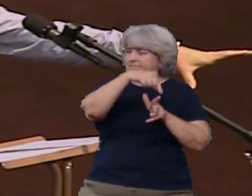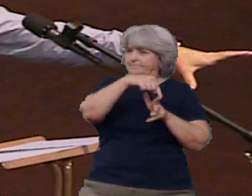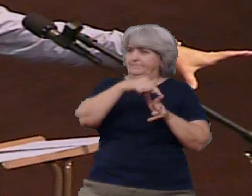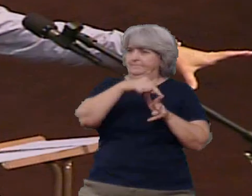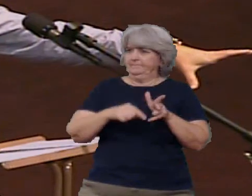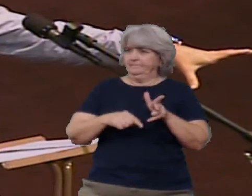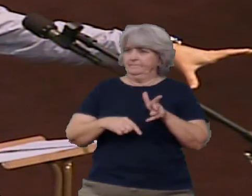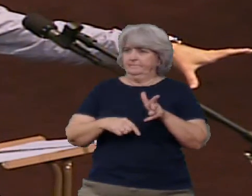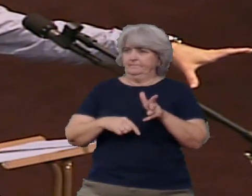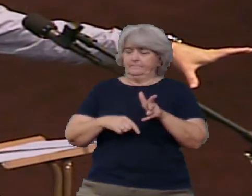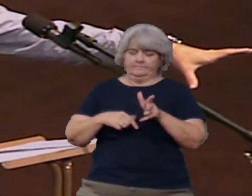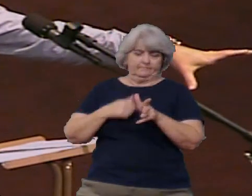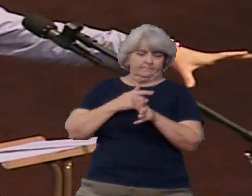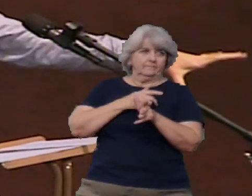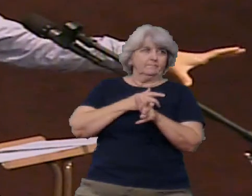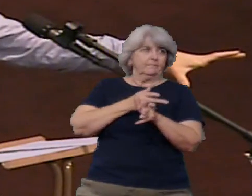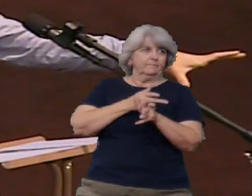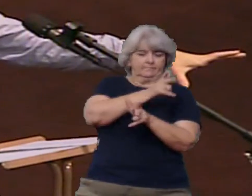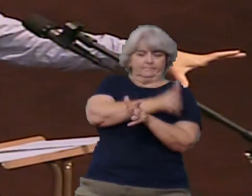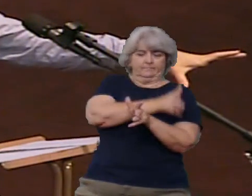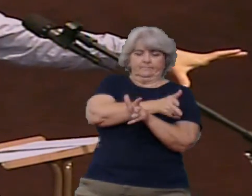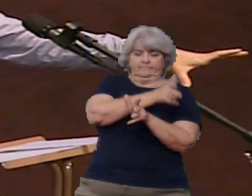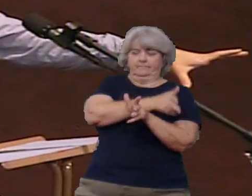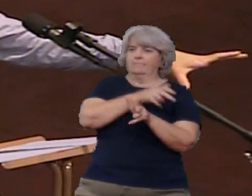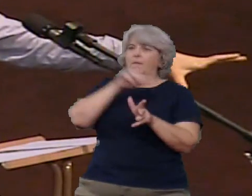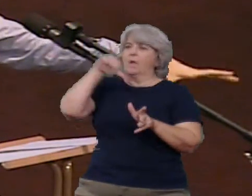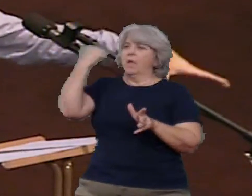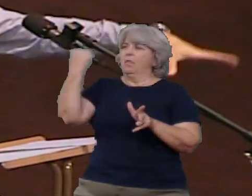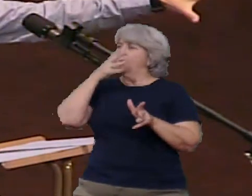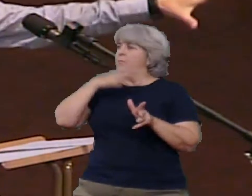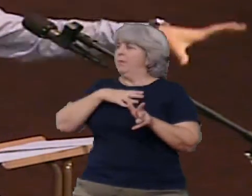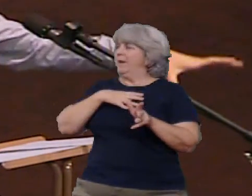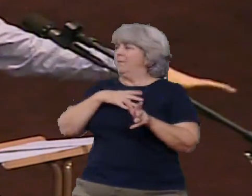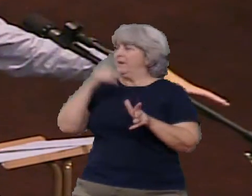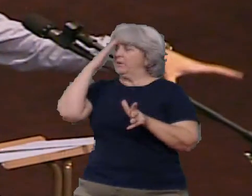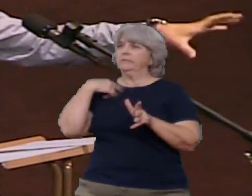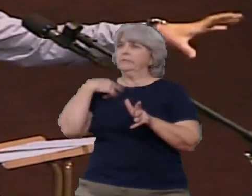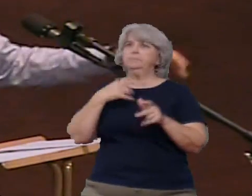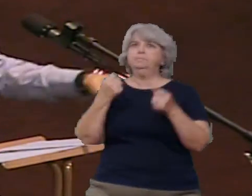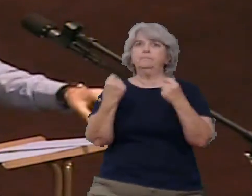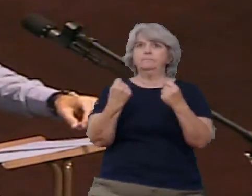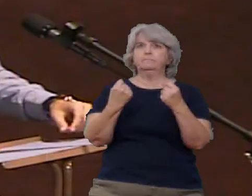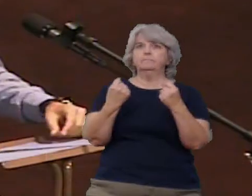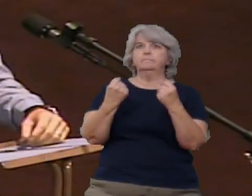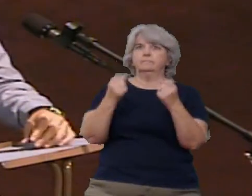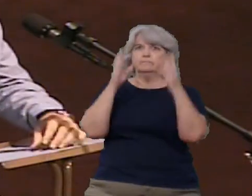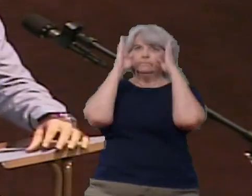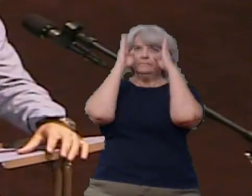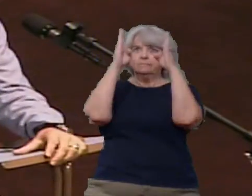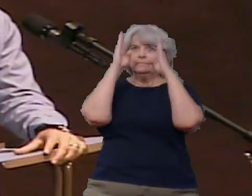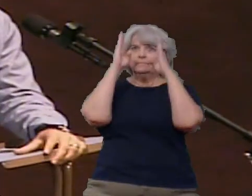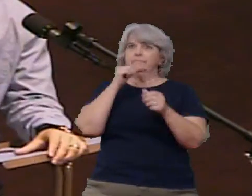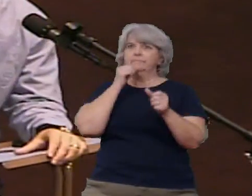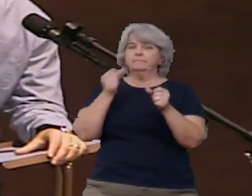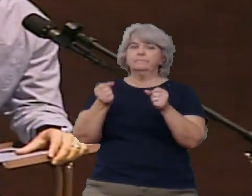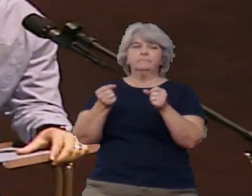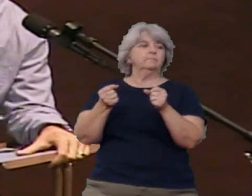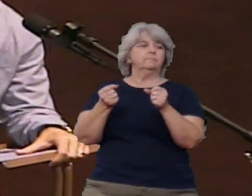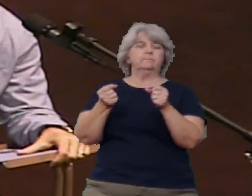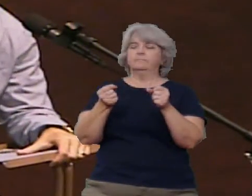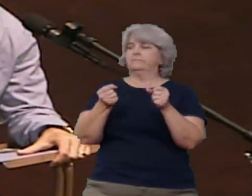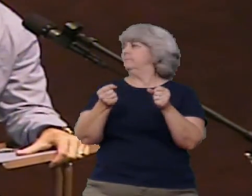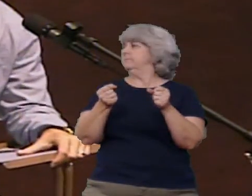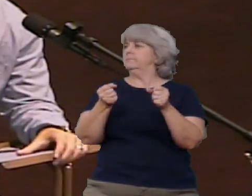my left here, I see. And a lot of times we don't want to pay attention to those people who are on the sides of the roads or in medians. You know, it's like they don't exist. We start looking